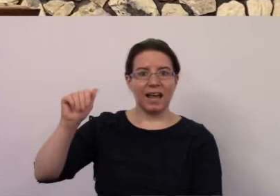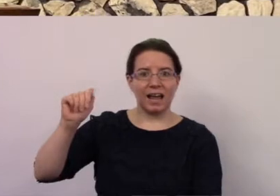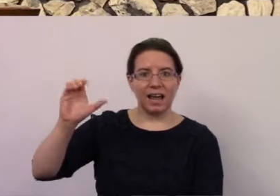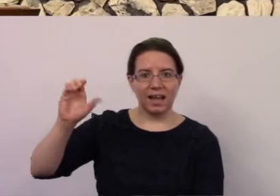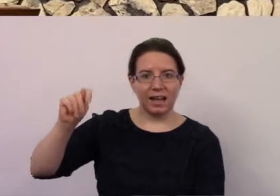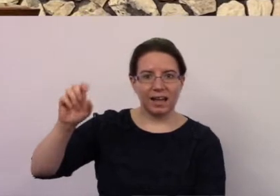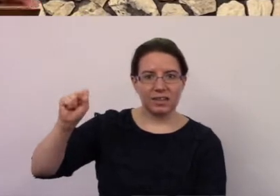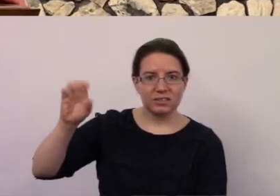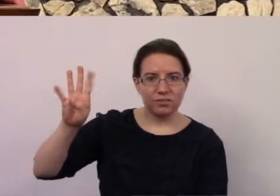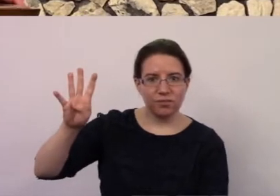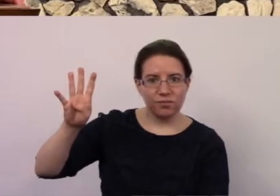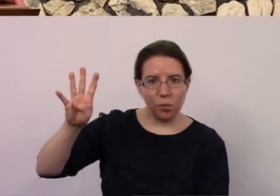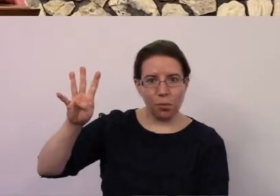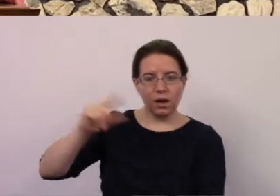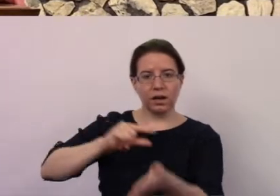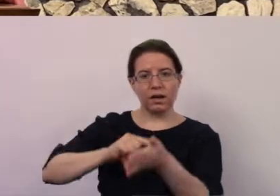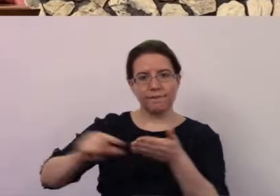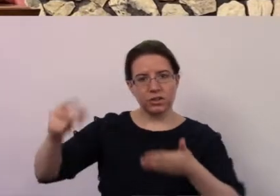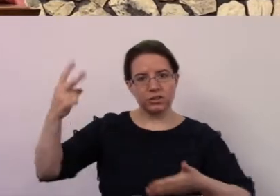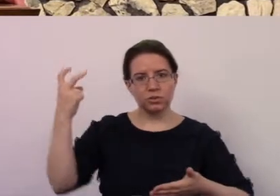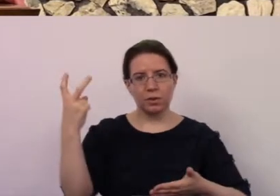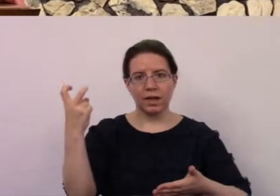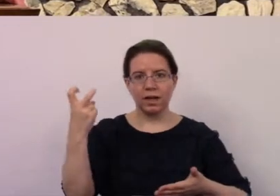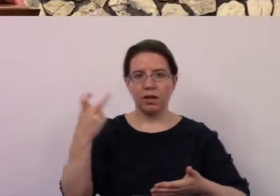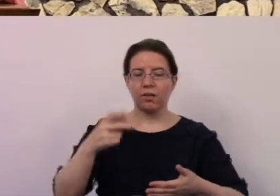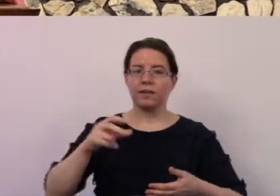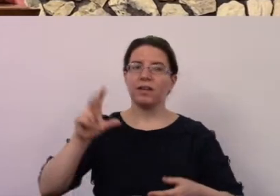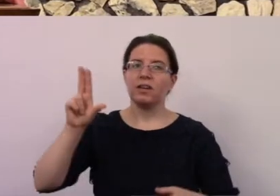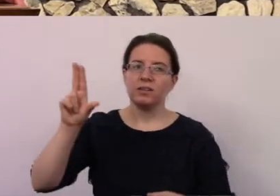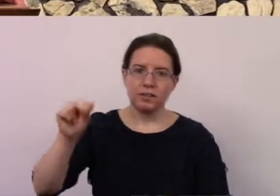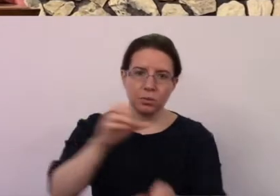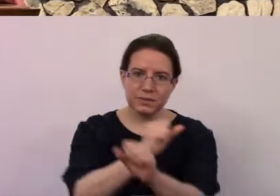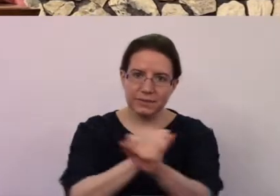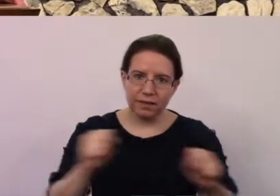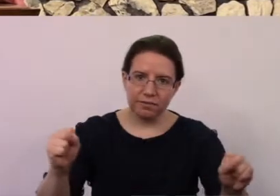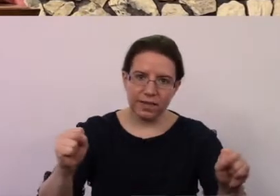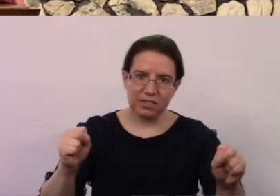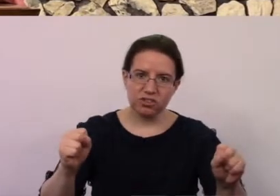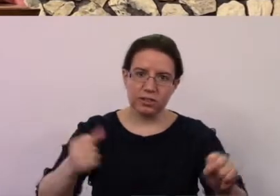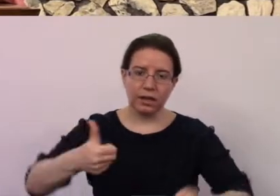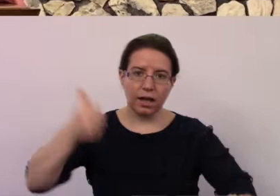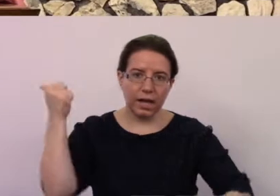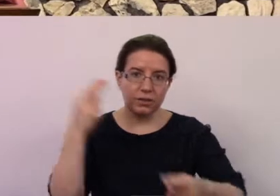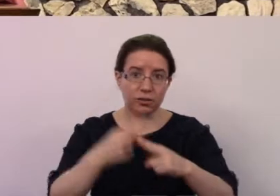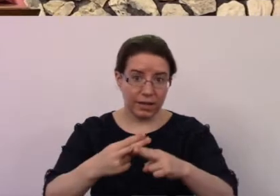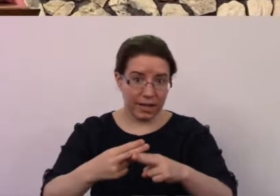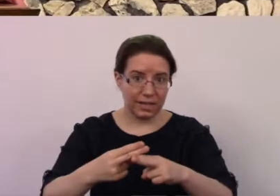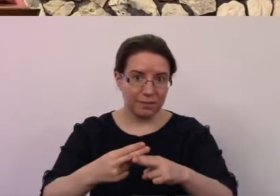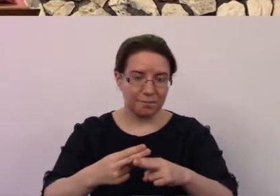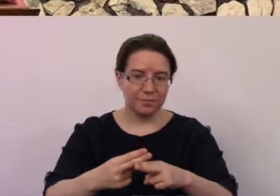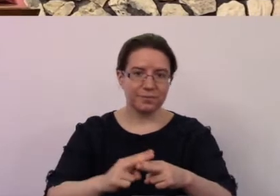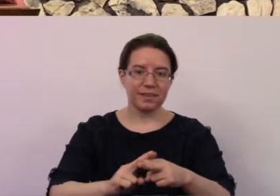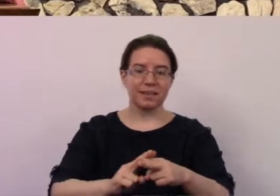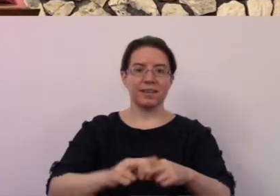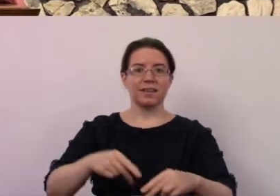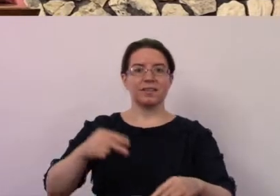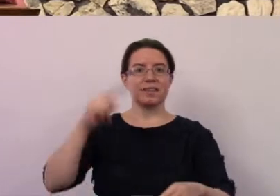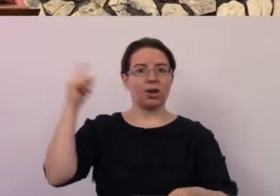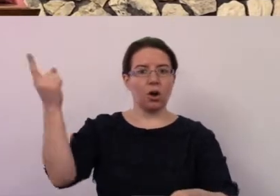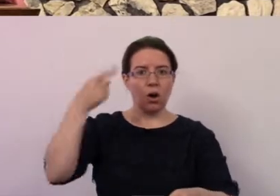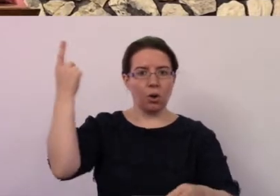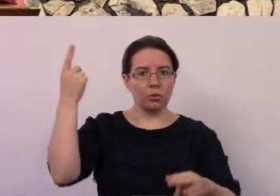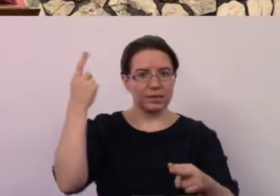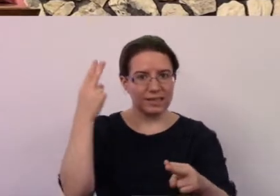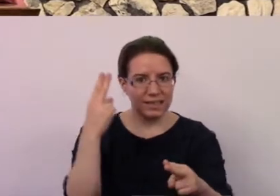then he went on to say in Acts 4:12, neither is there salvation in any other, for there's none other